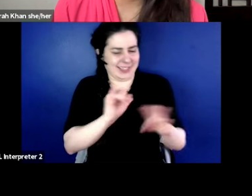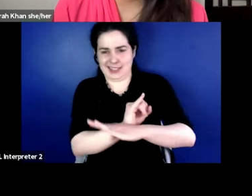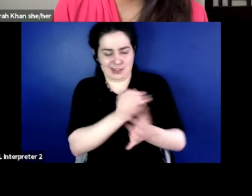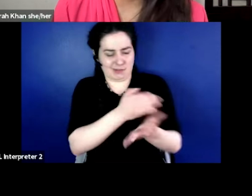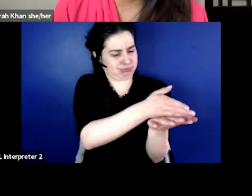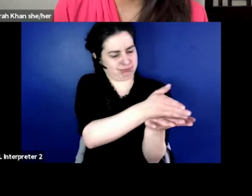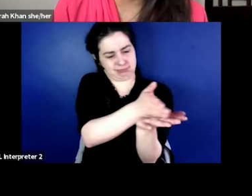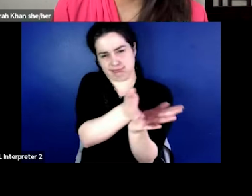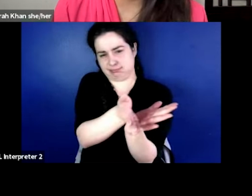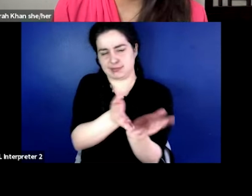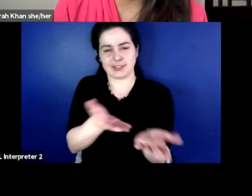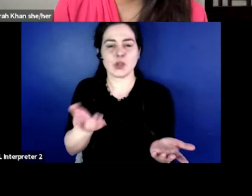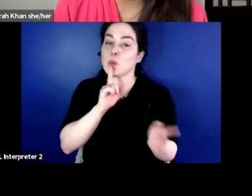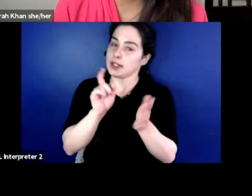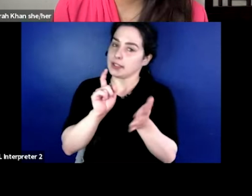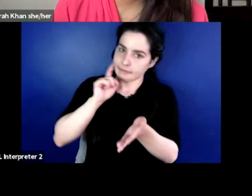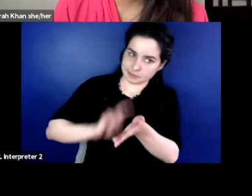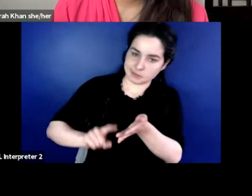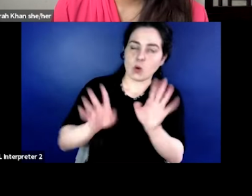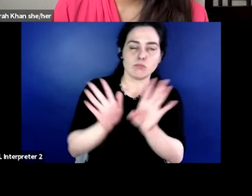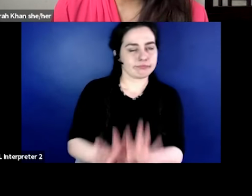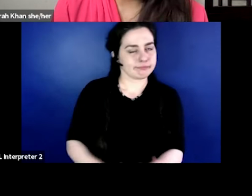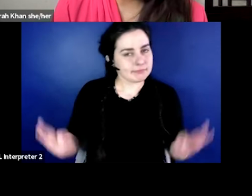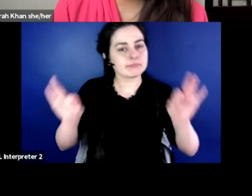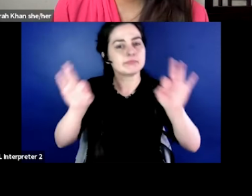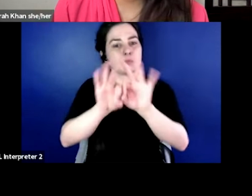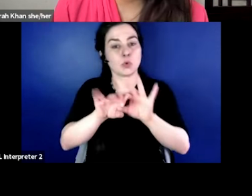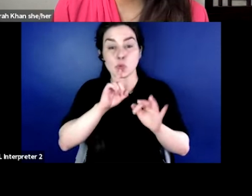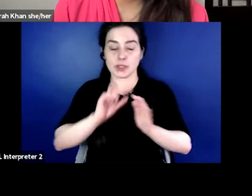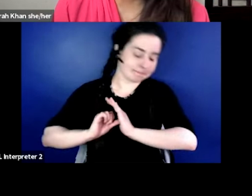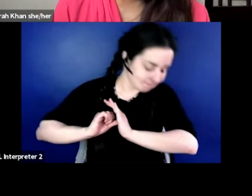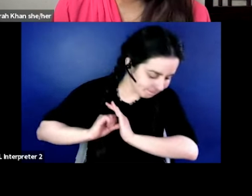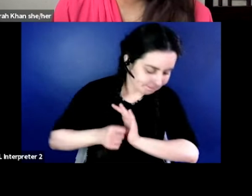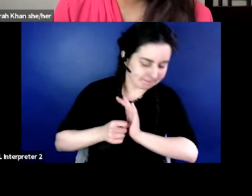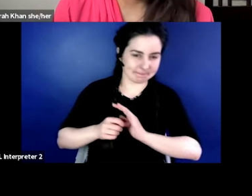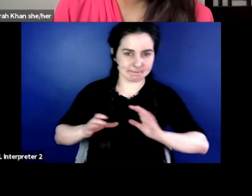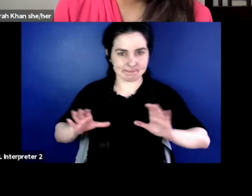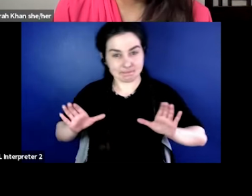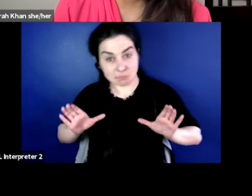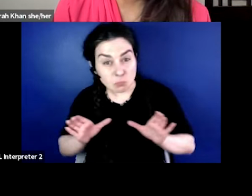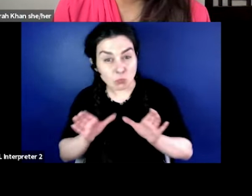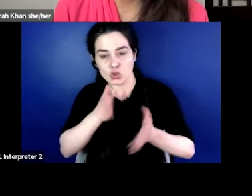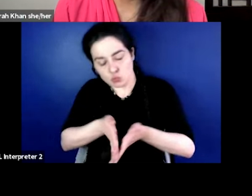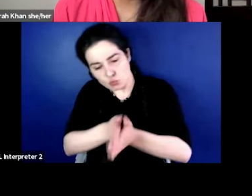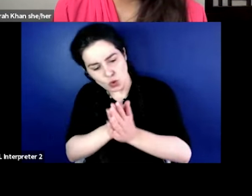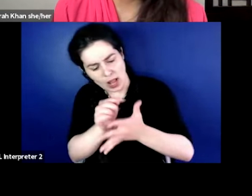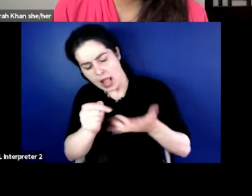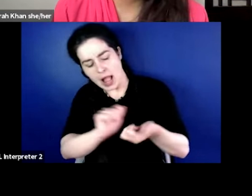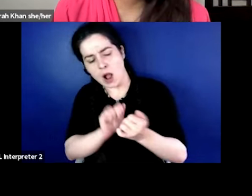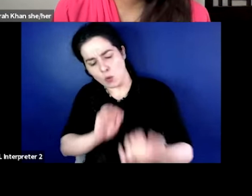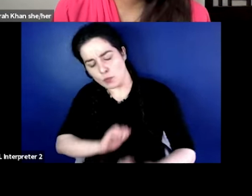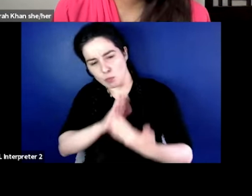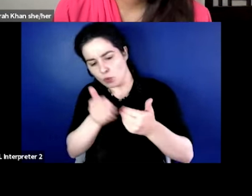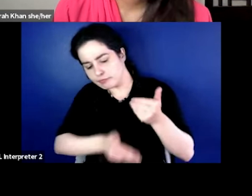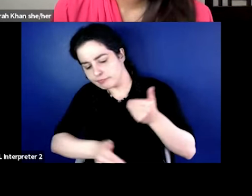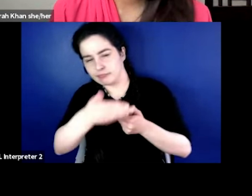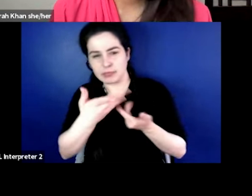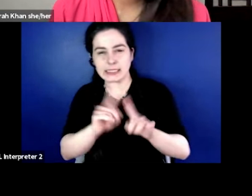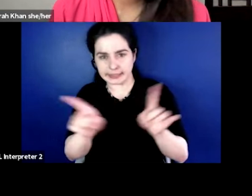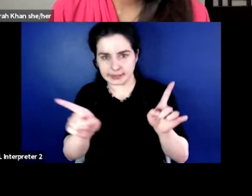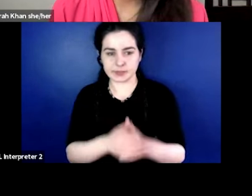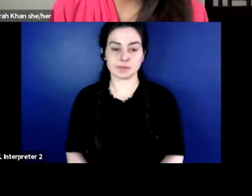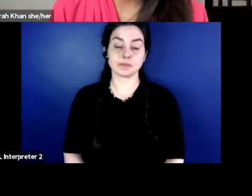research is so important for us to really push and ask for a different way forward around co-op and experiential learning.